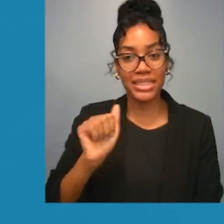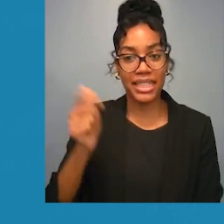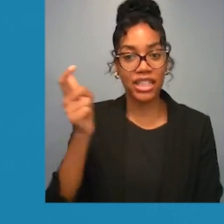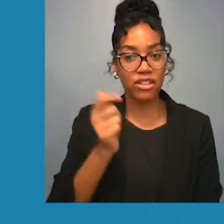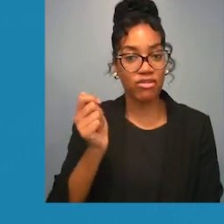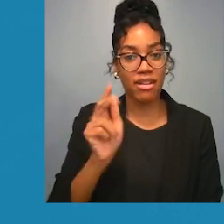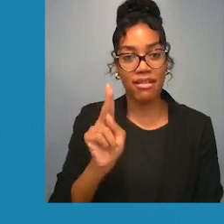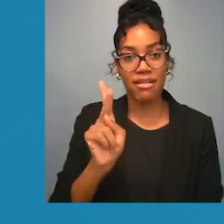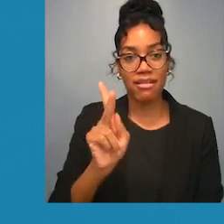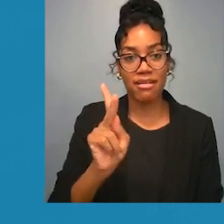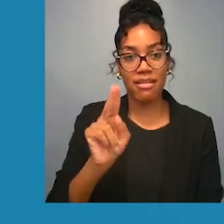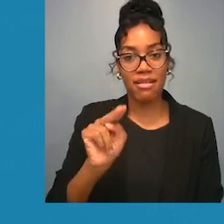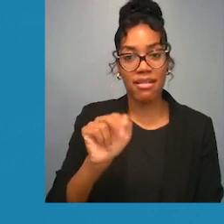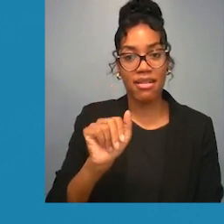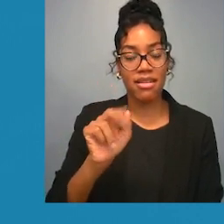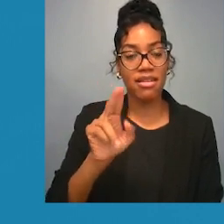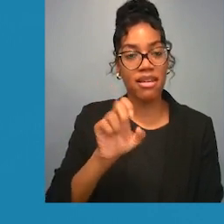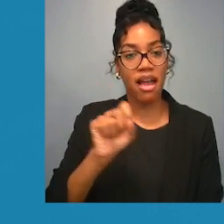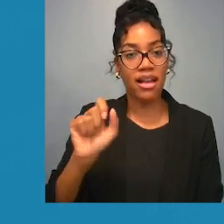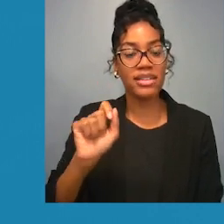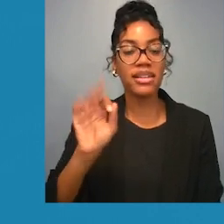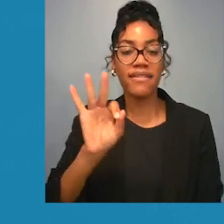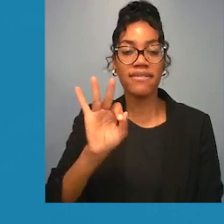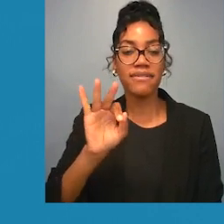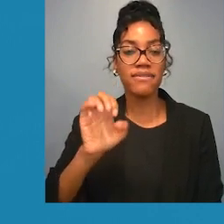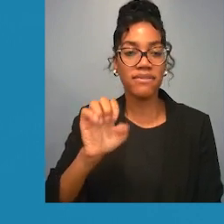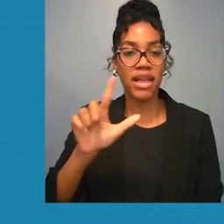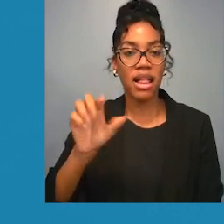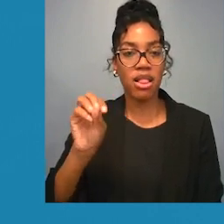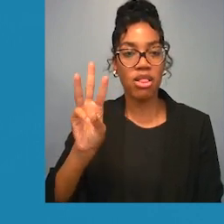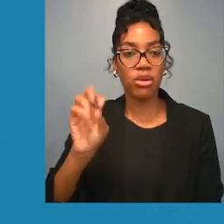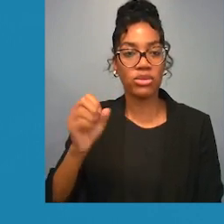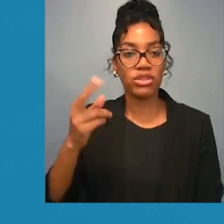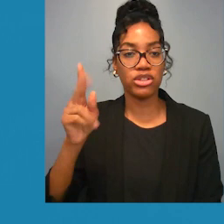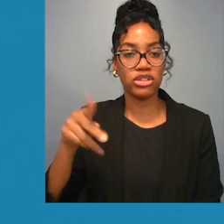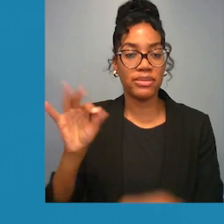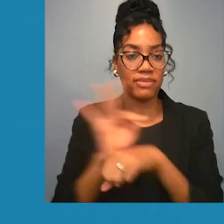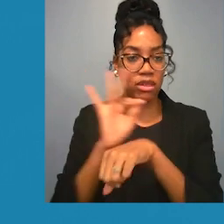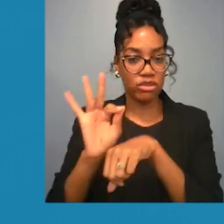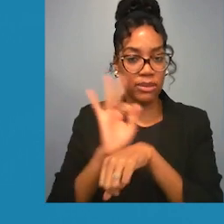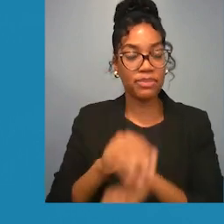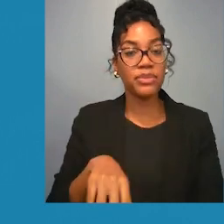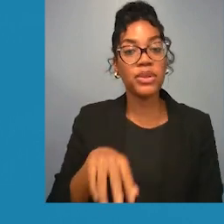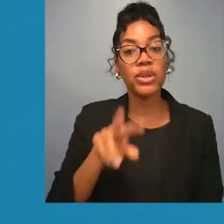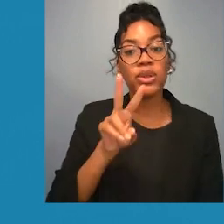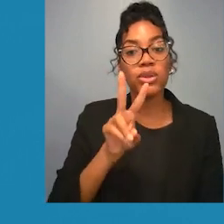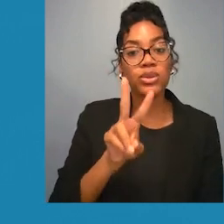If you need to get a hold of us, please reach out on our phone number at